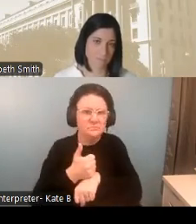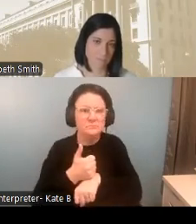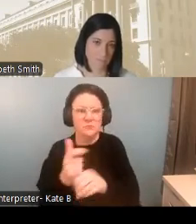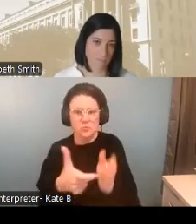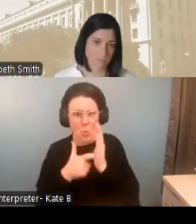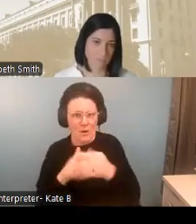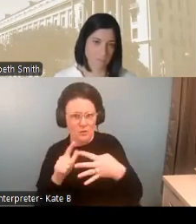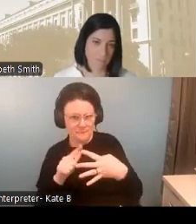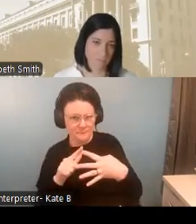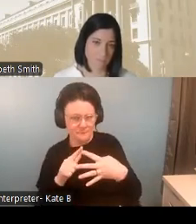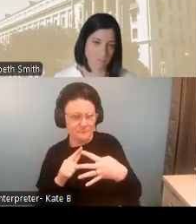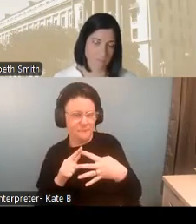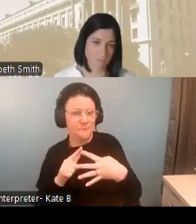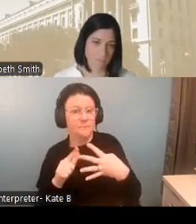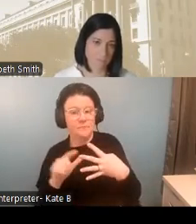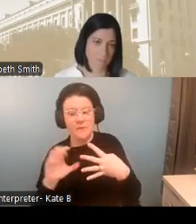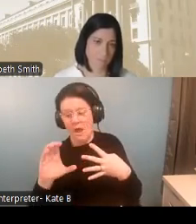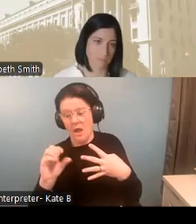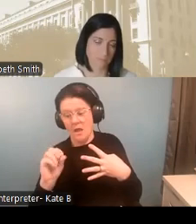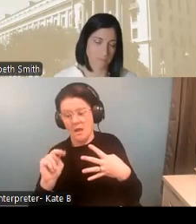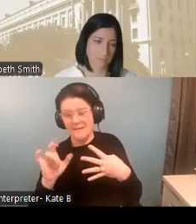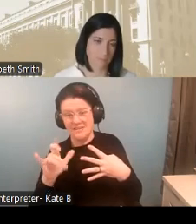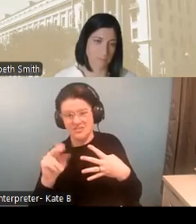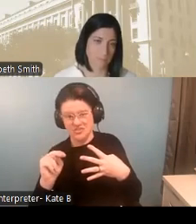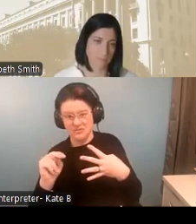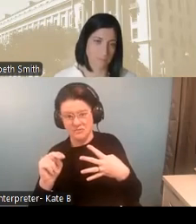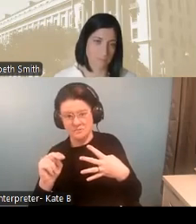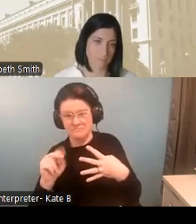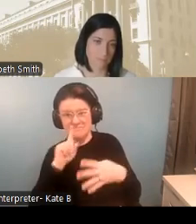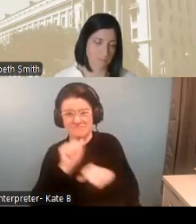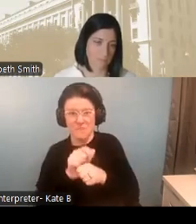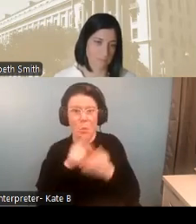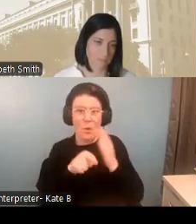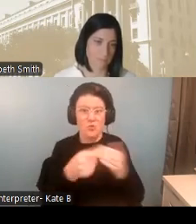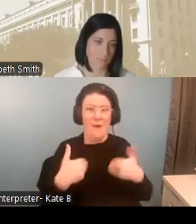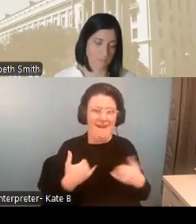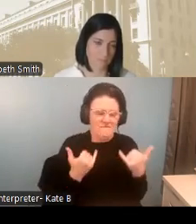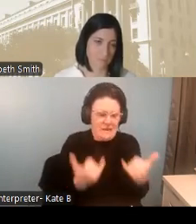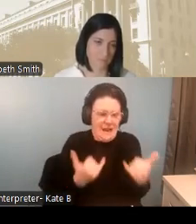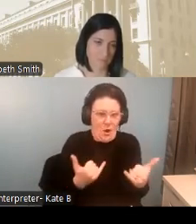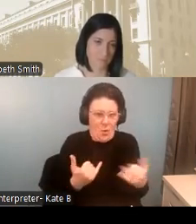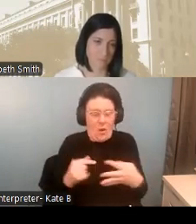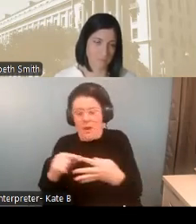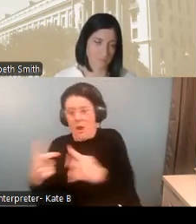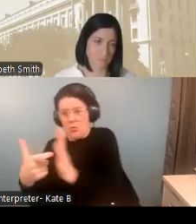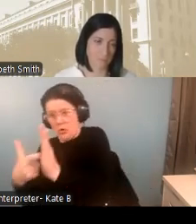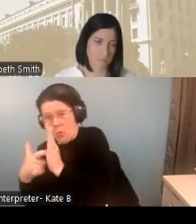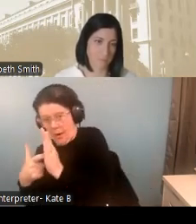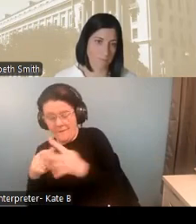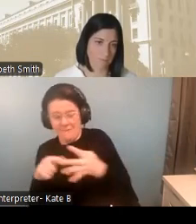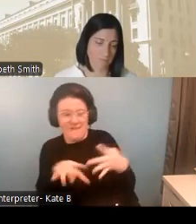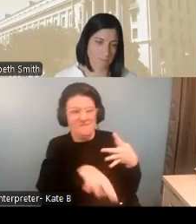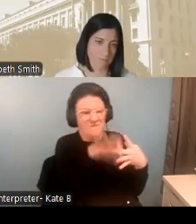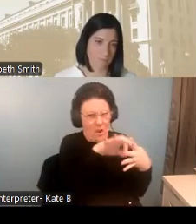required. The condition is the statement of what is, and that's the situation that exists. That is what the auditor